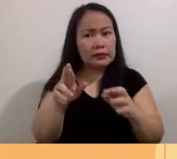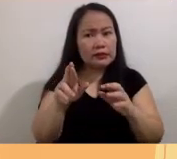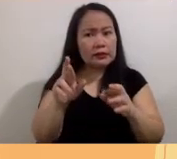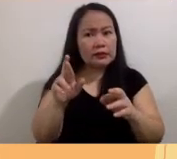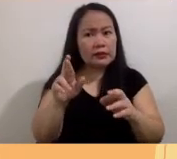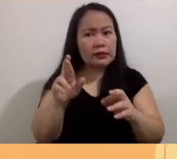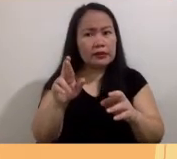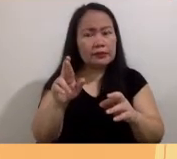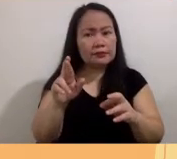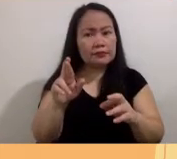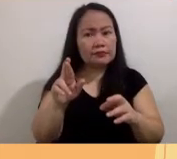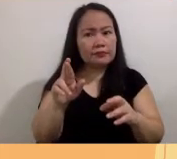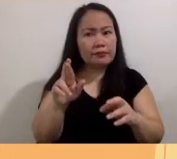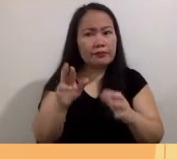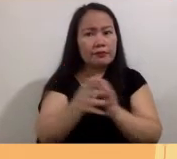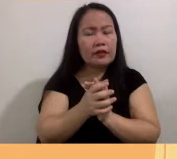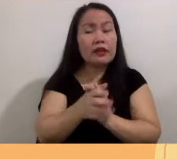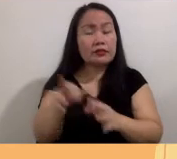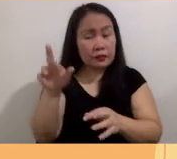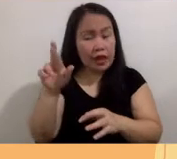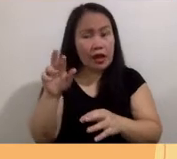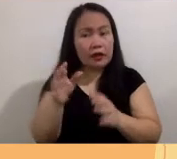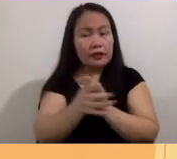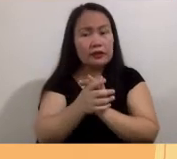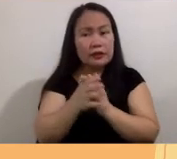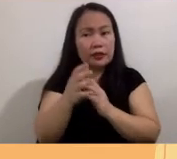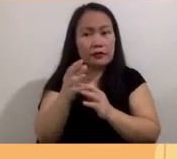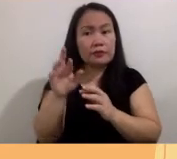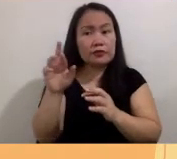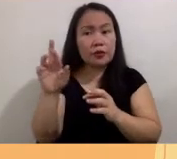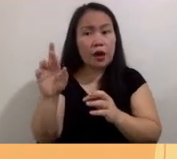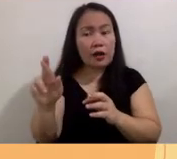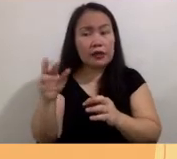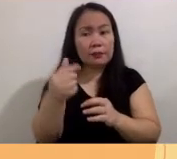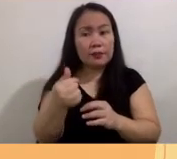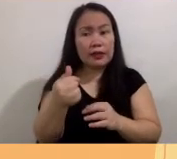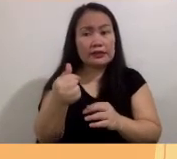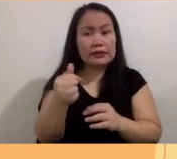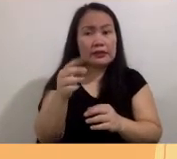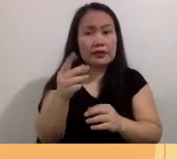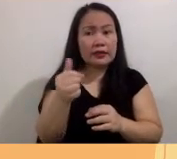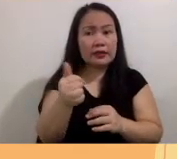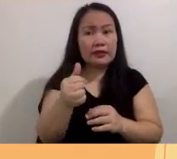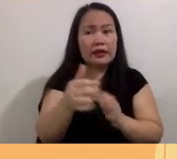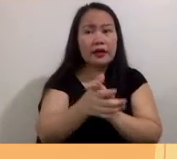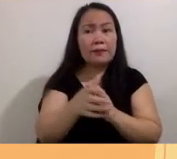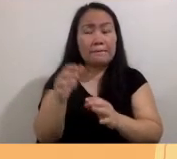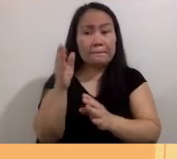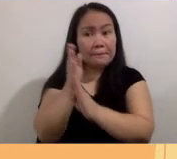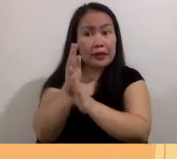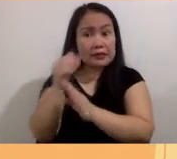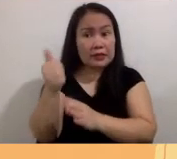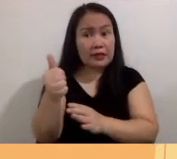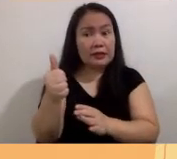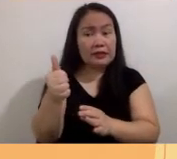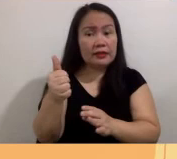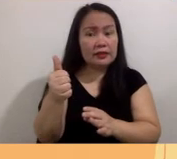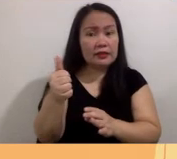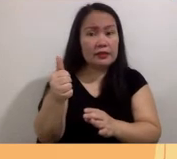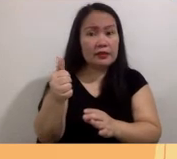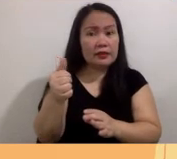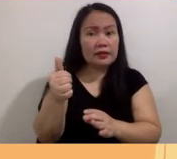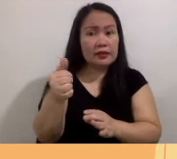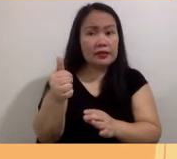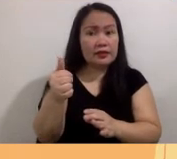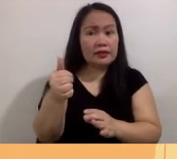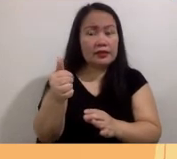bus A as R plus 10. Kasi it says in the given problem that bus A is 10